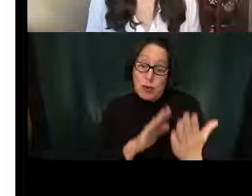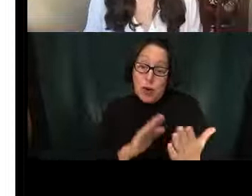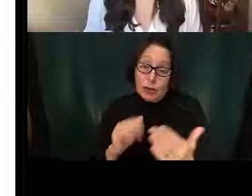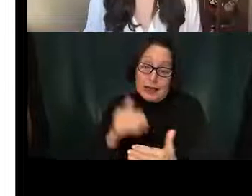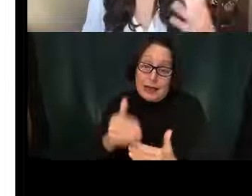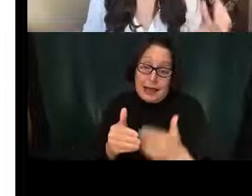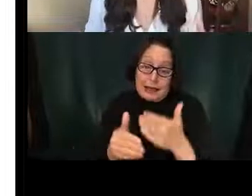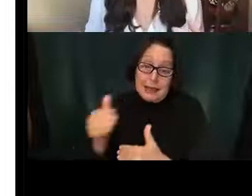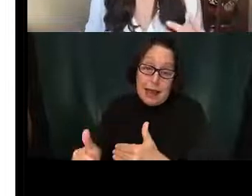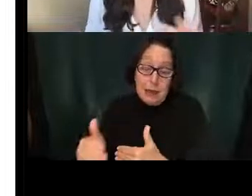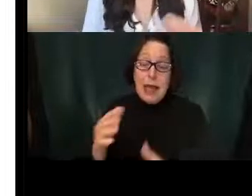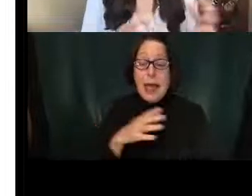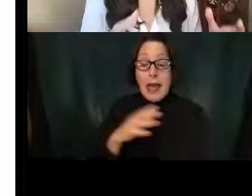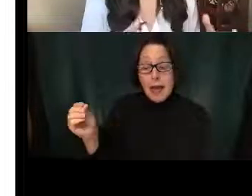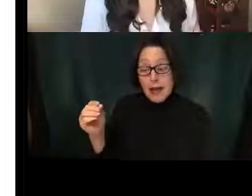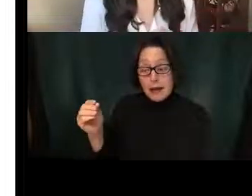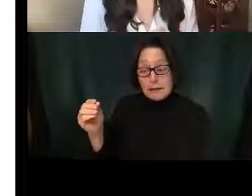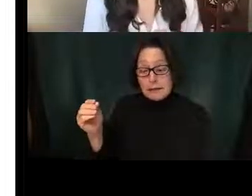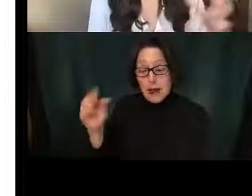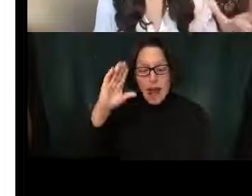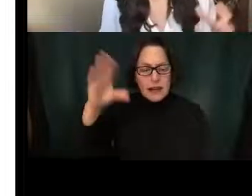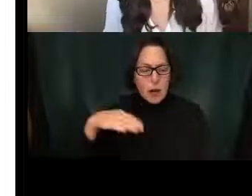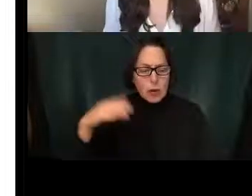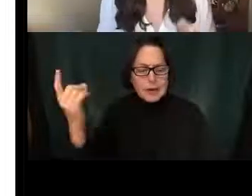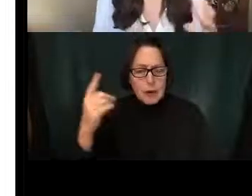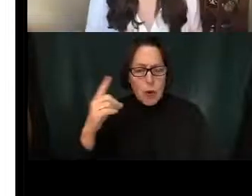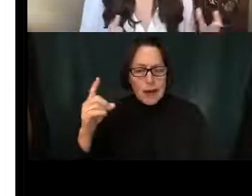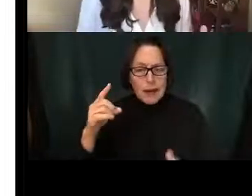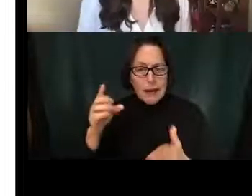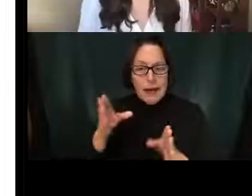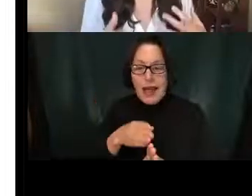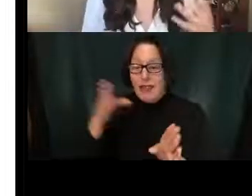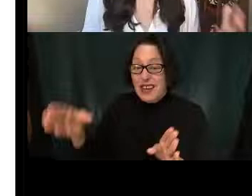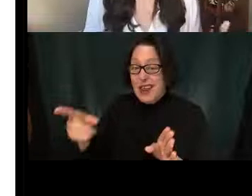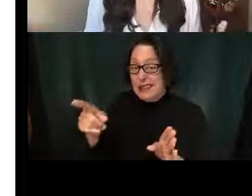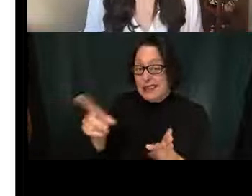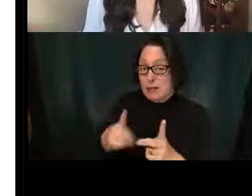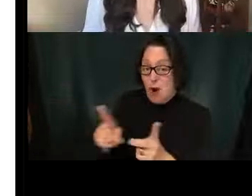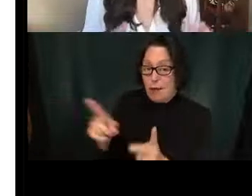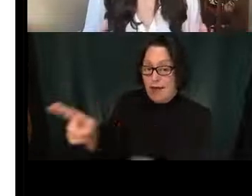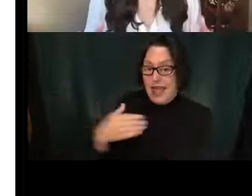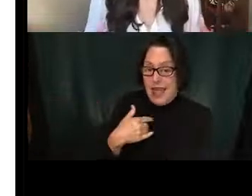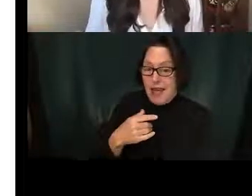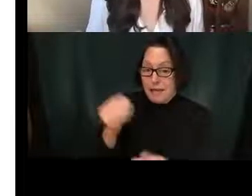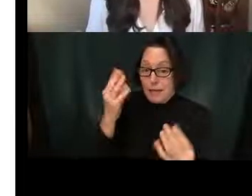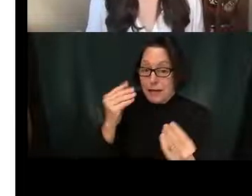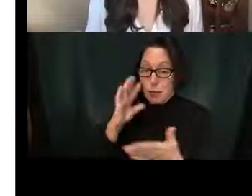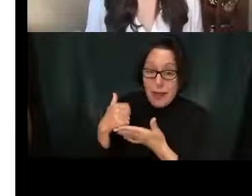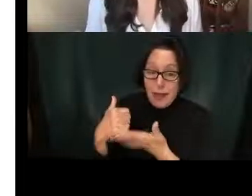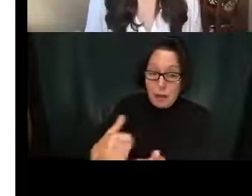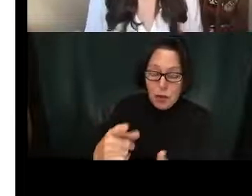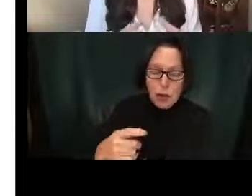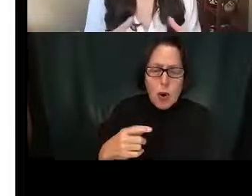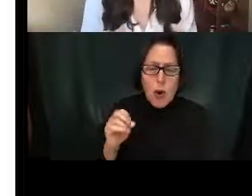problem. Or I know that somebody in the next department has some information that could really help you. Or I can see that